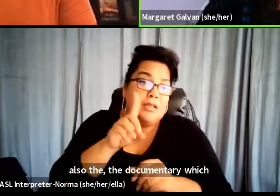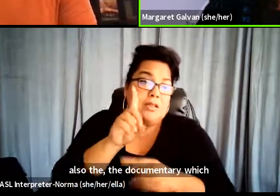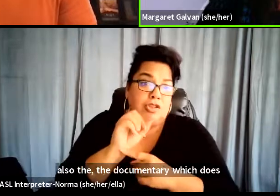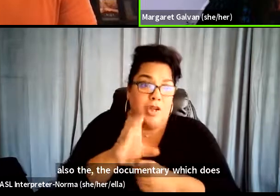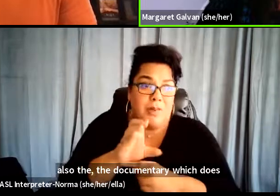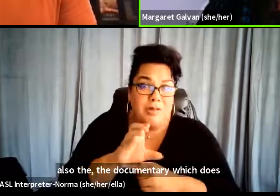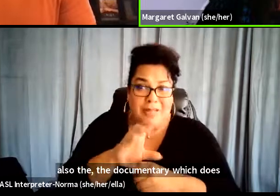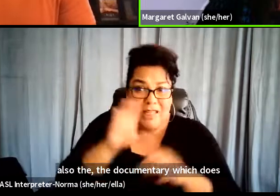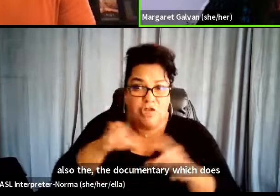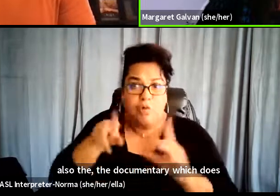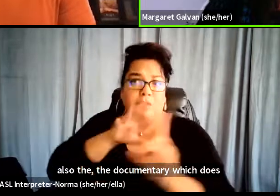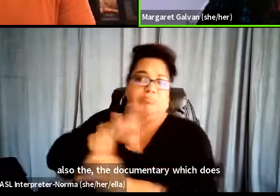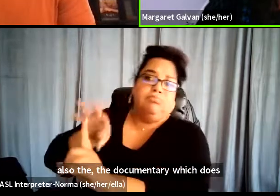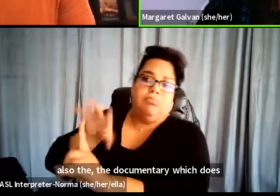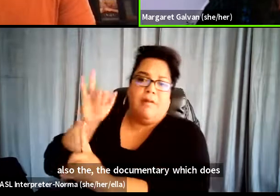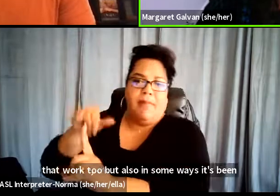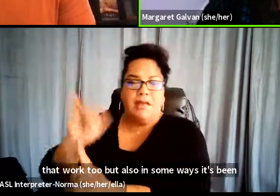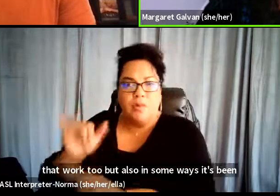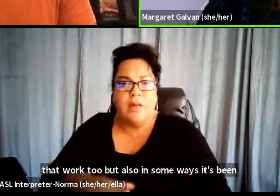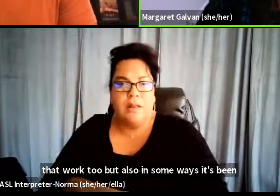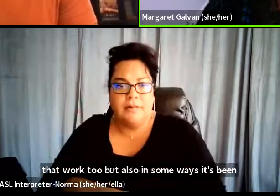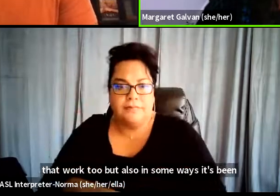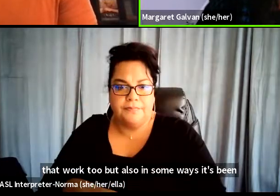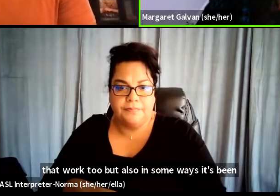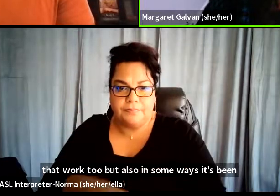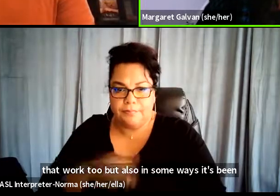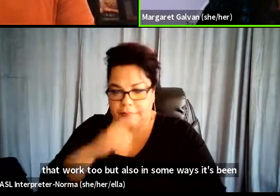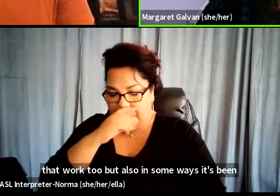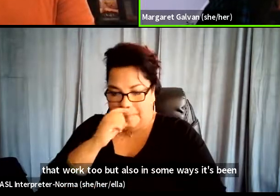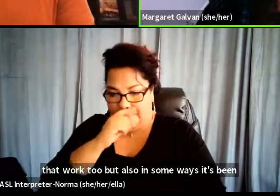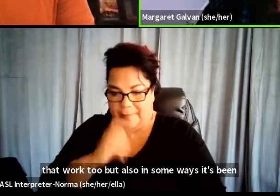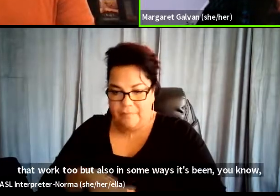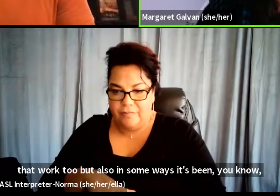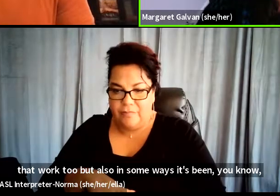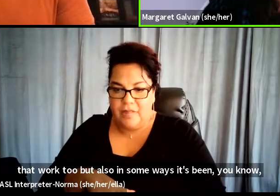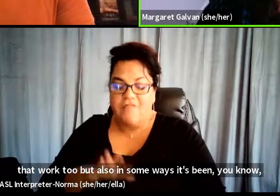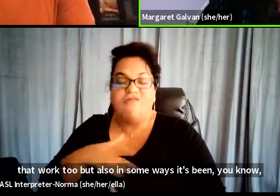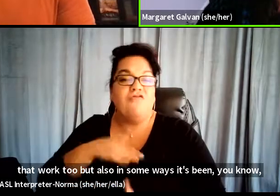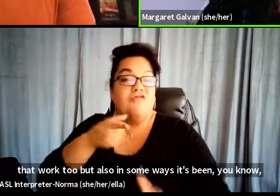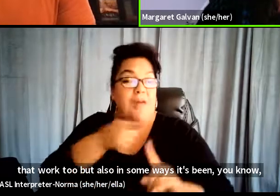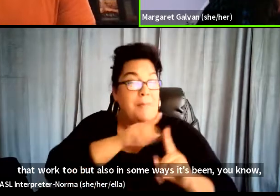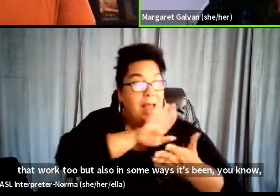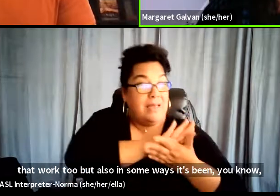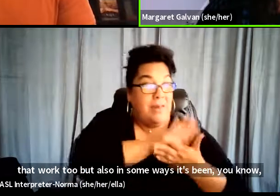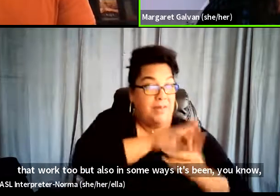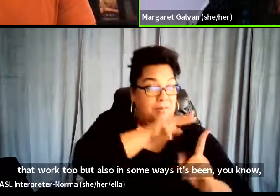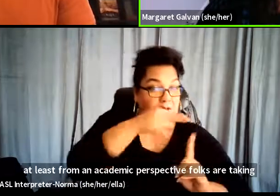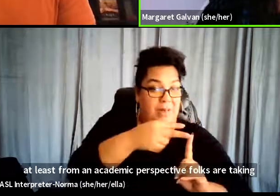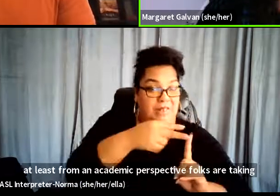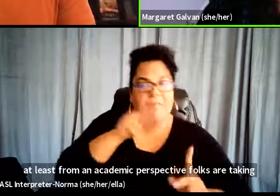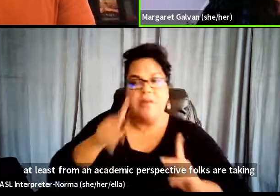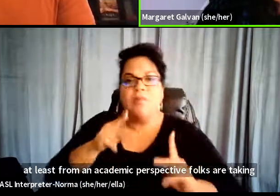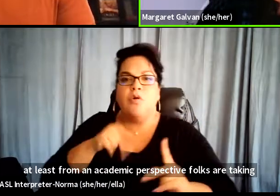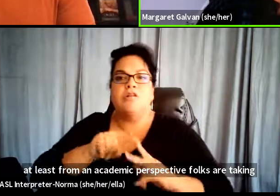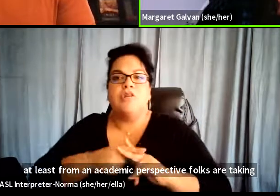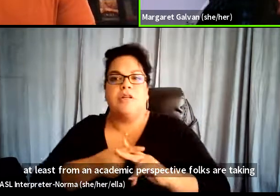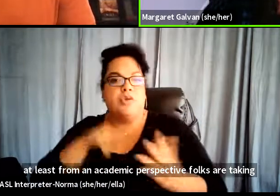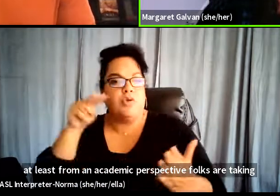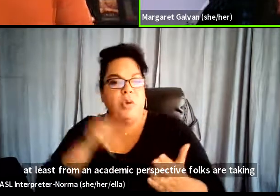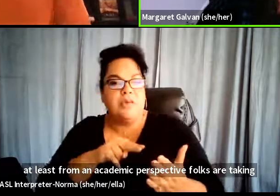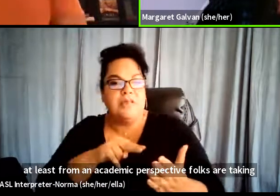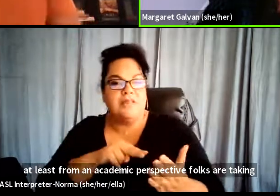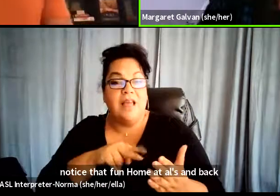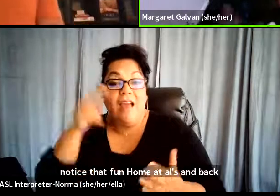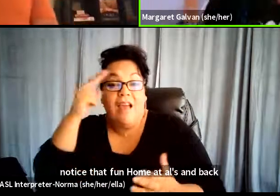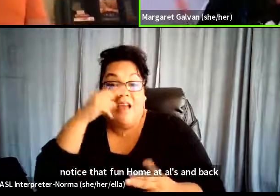some ways it's been, uh, you know, uh, at least from an academic perspective, folks started taking notice at fun home at